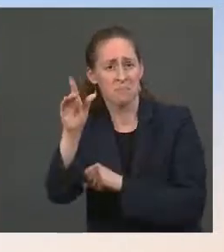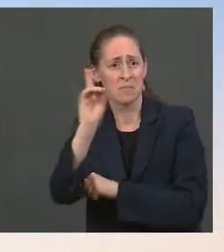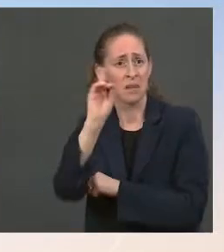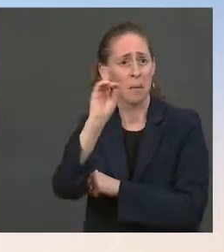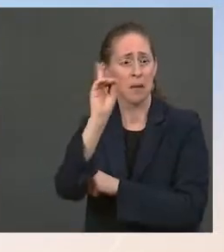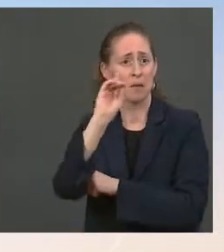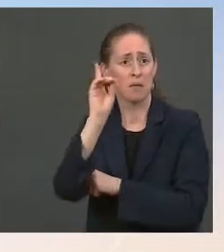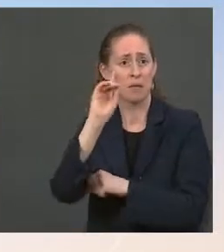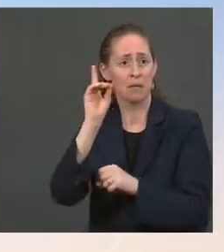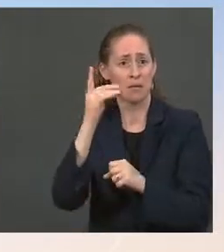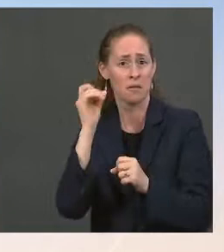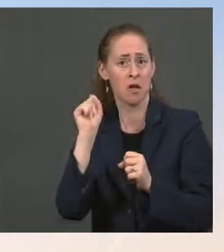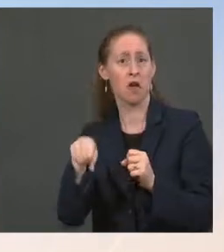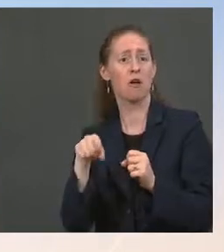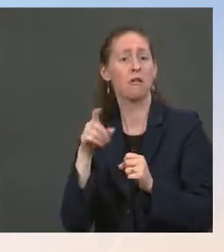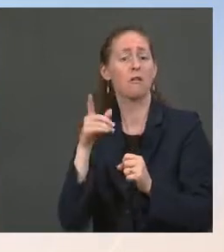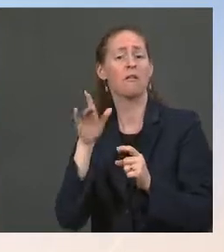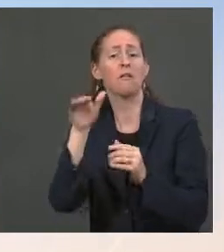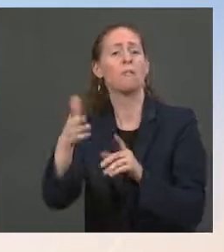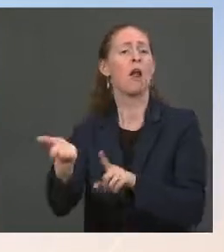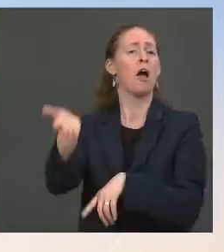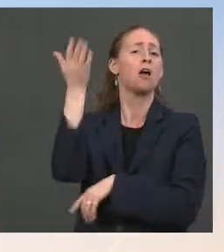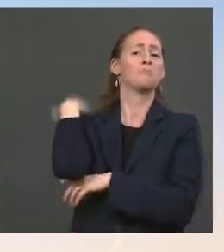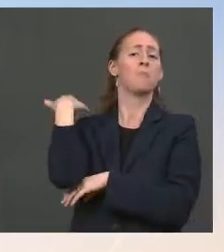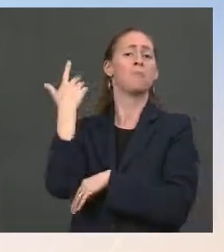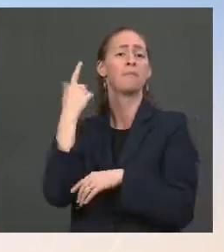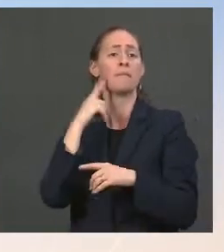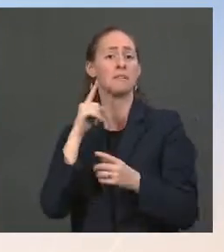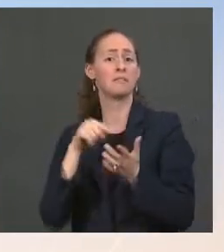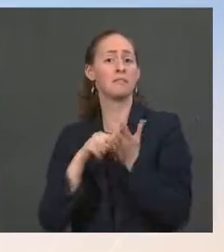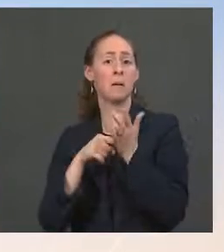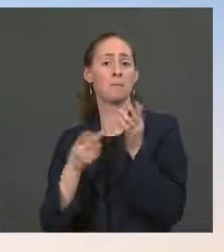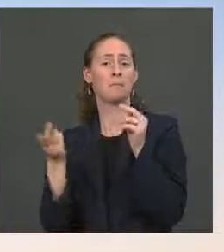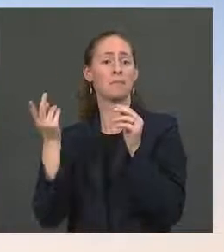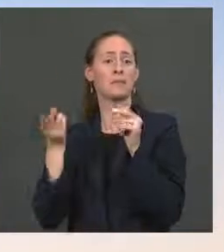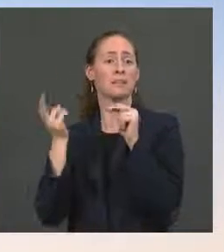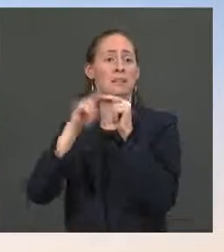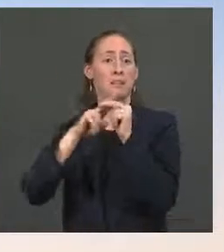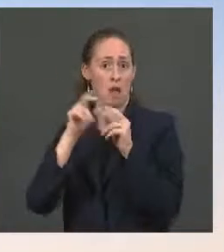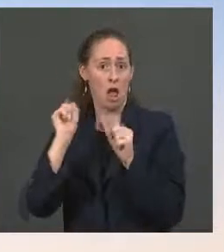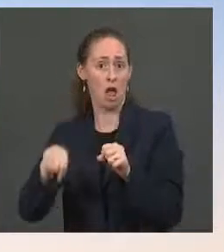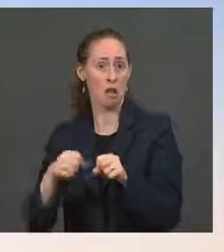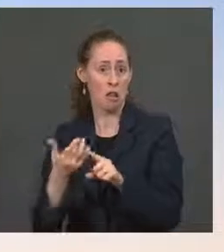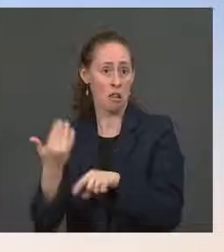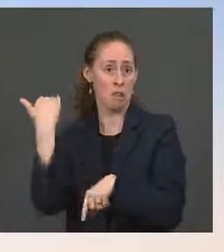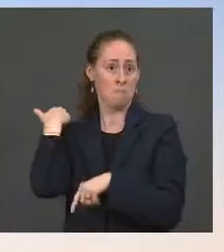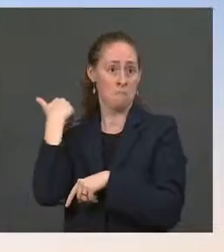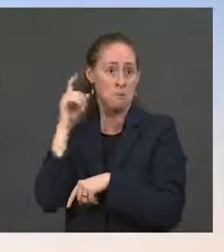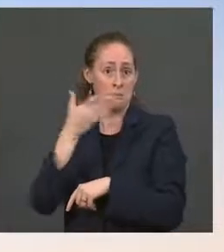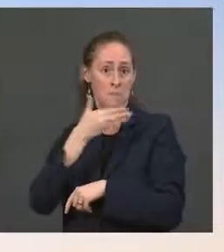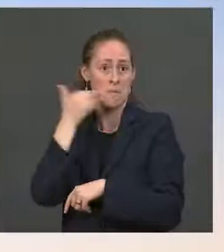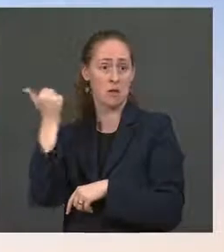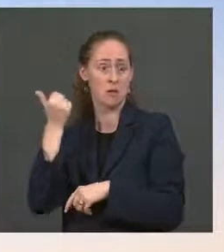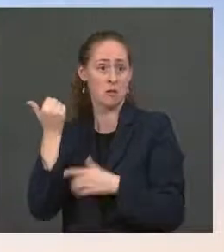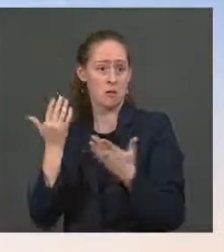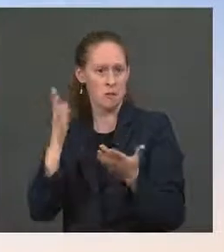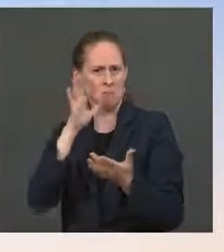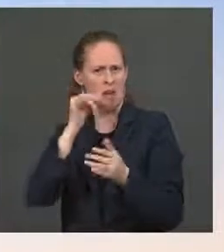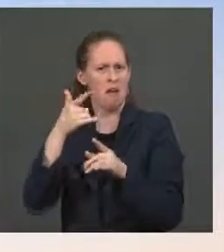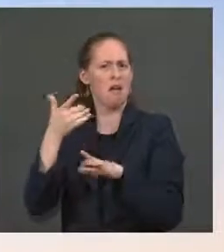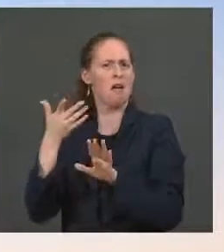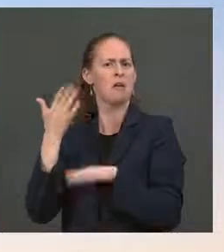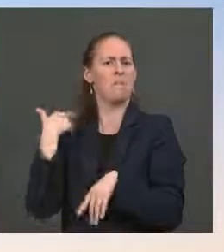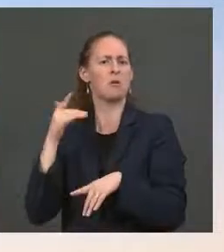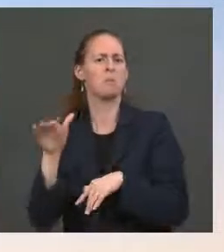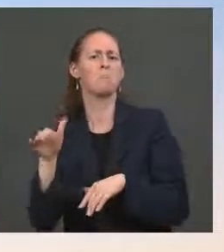to lift the debt limit and avoid potentially cratering markets and affecting the American people? If this is such an economic risk, why